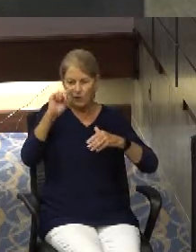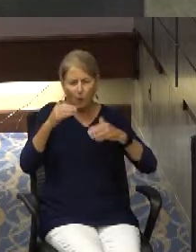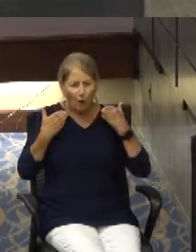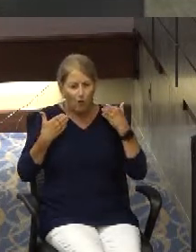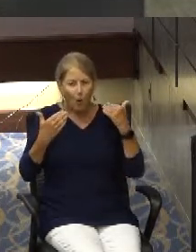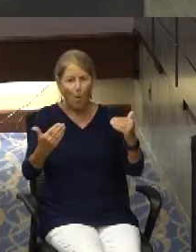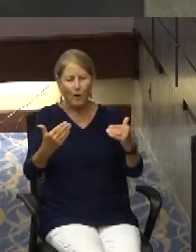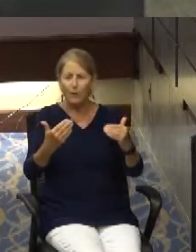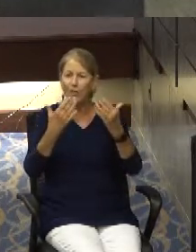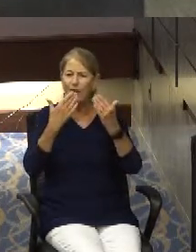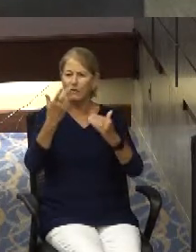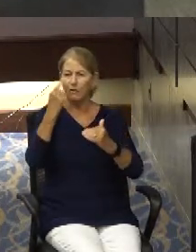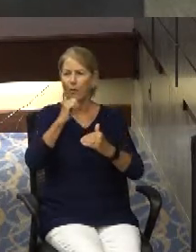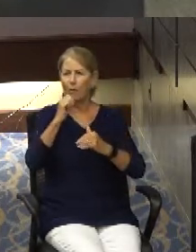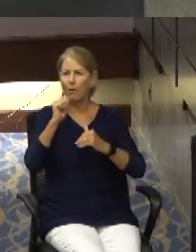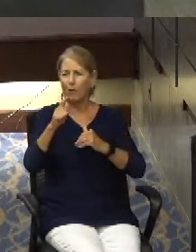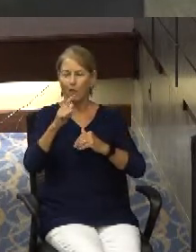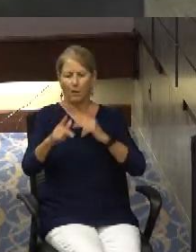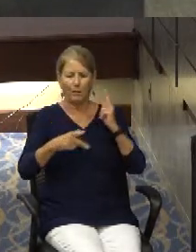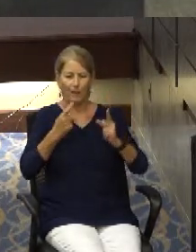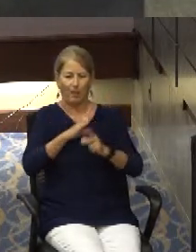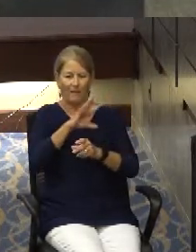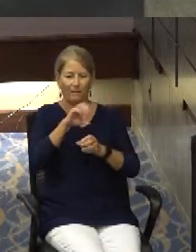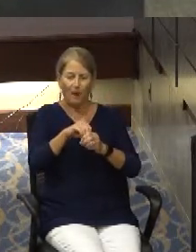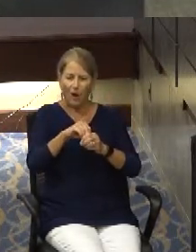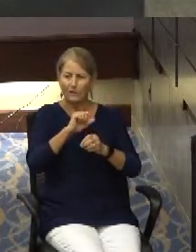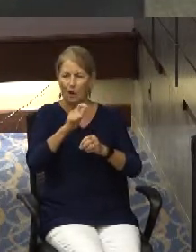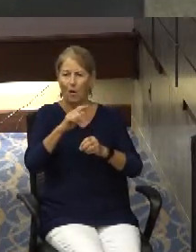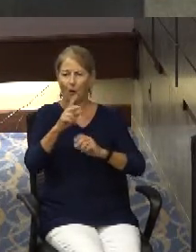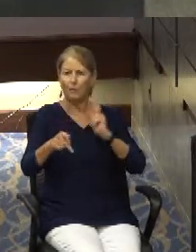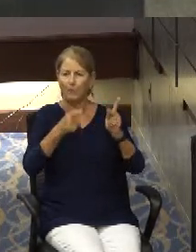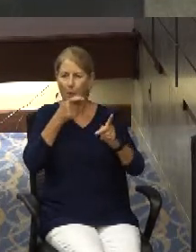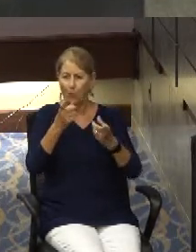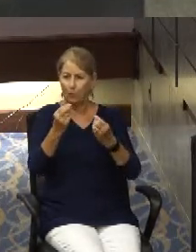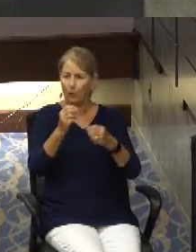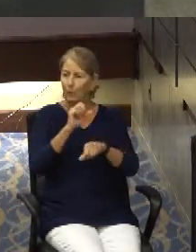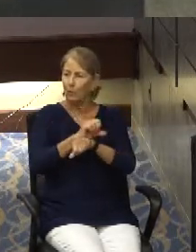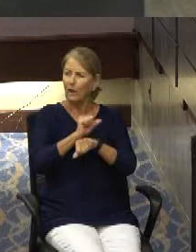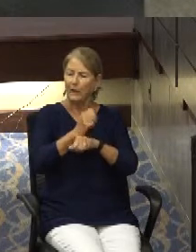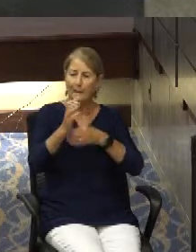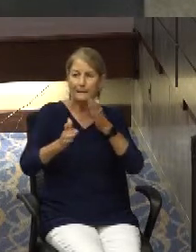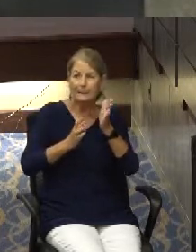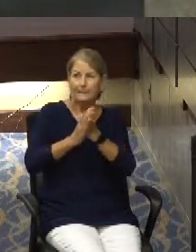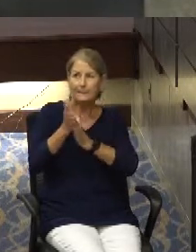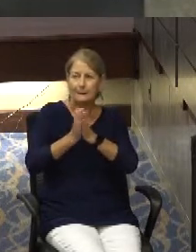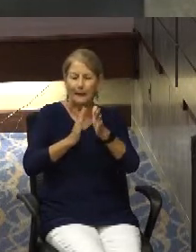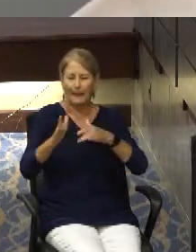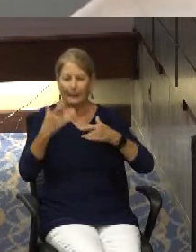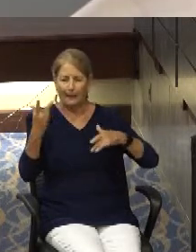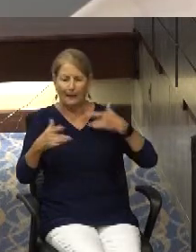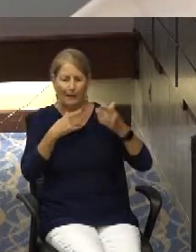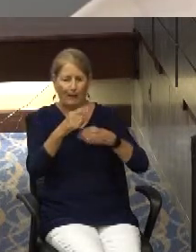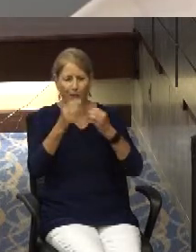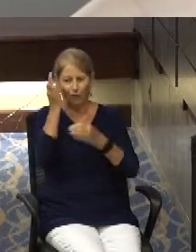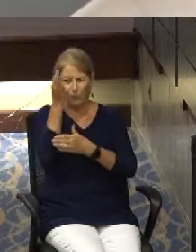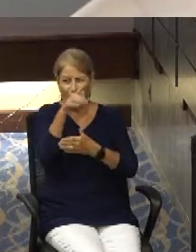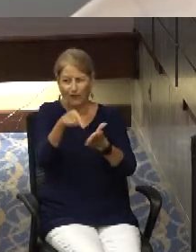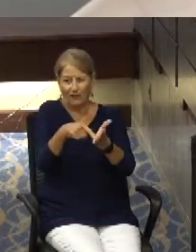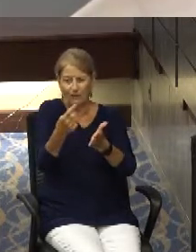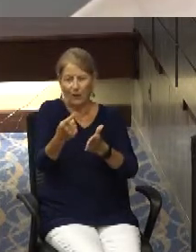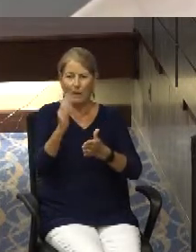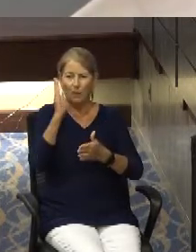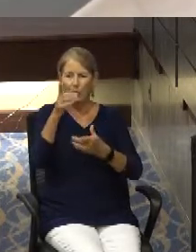all parties who are involved and all parties that are doing work, and excited for the future of this one. We will do that, and this was the very